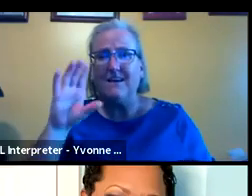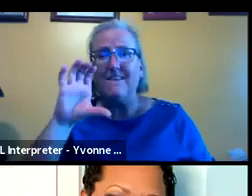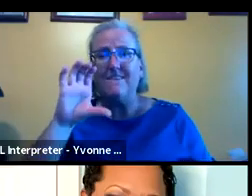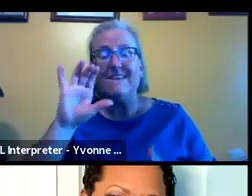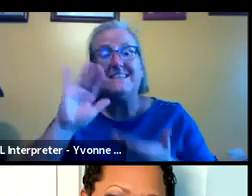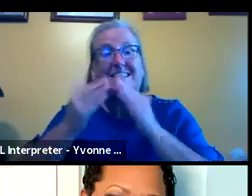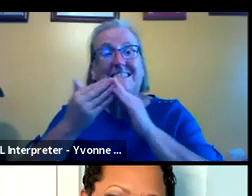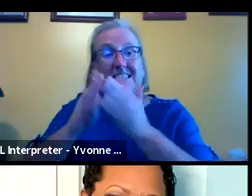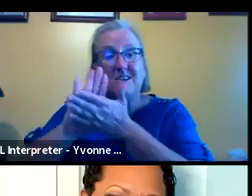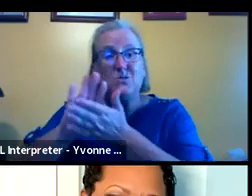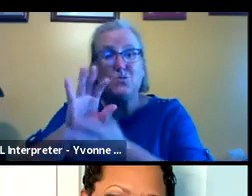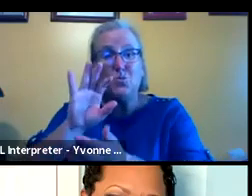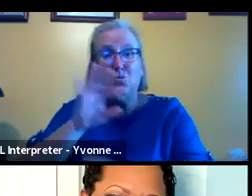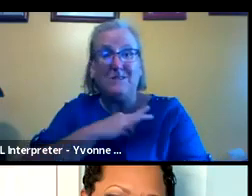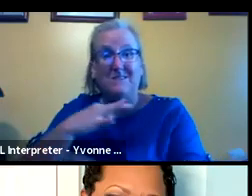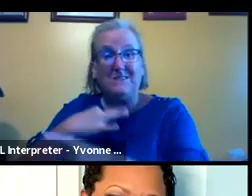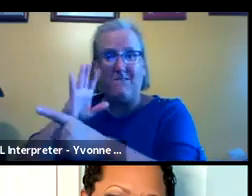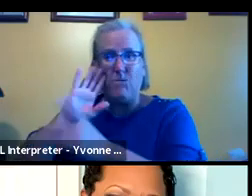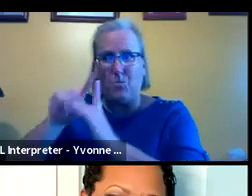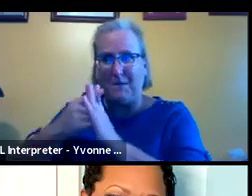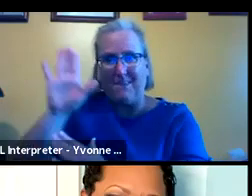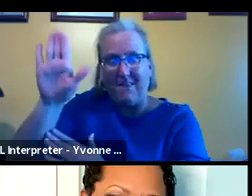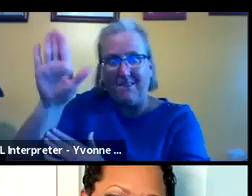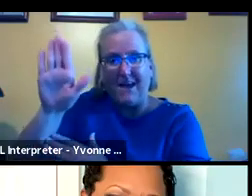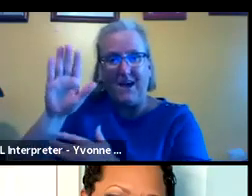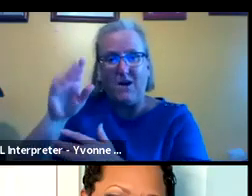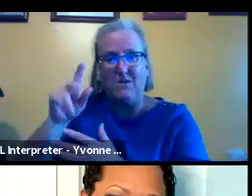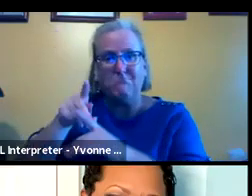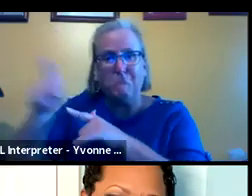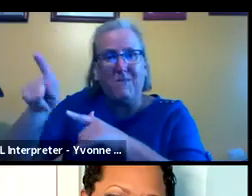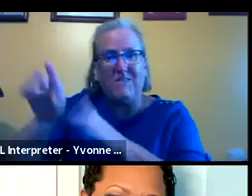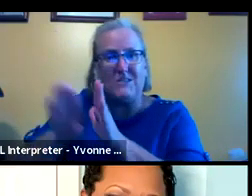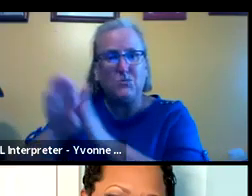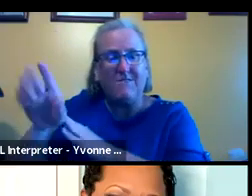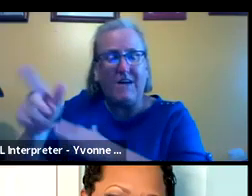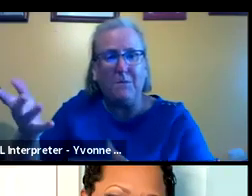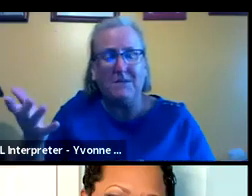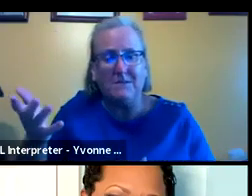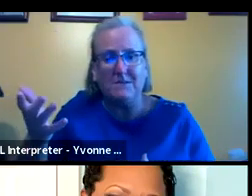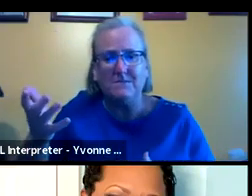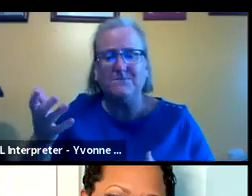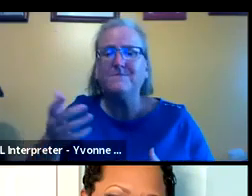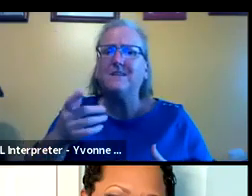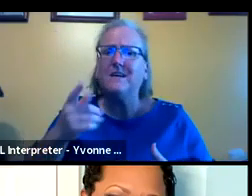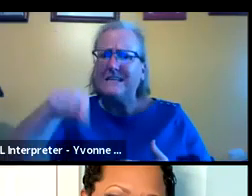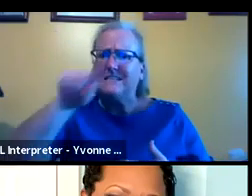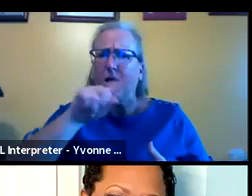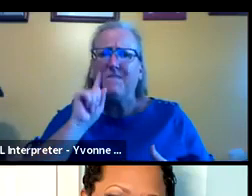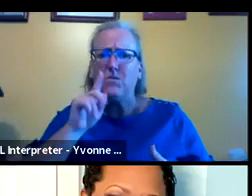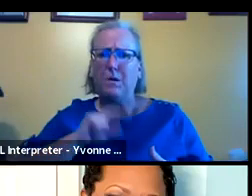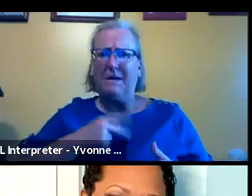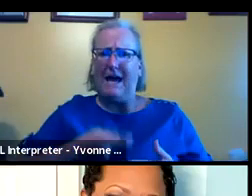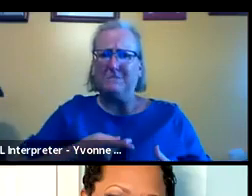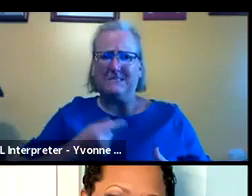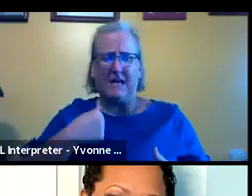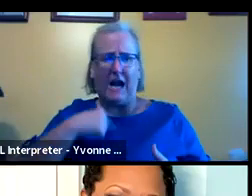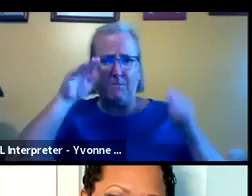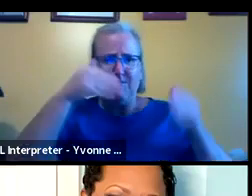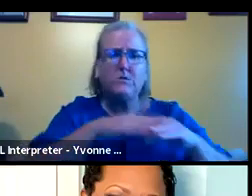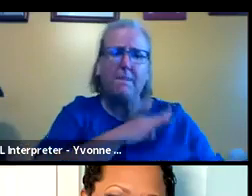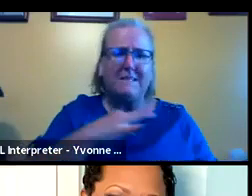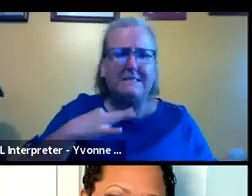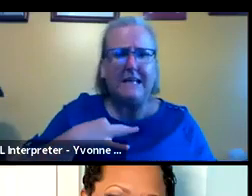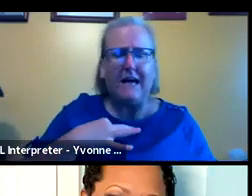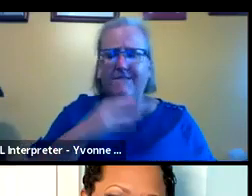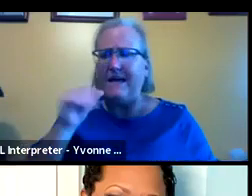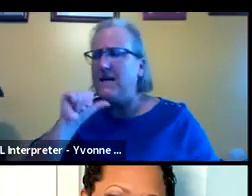will begin their professional development. There are some that will be upset that I focused on staff before students. There are